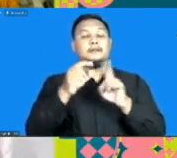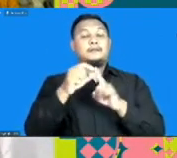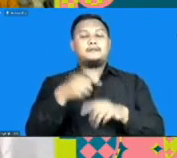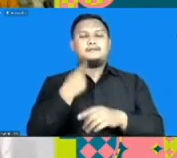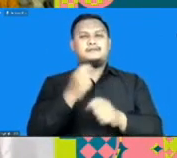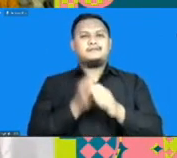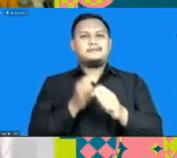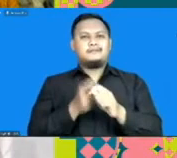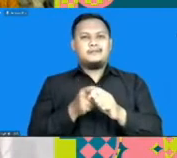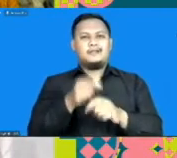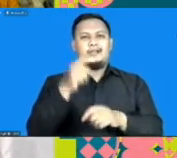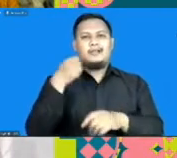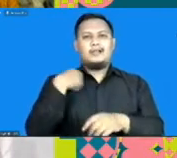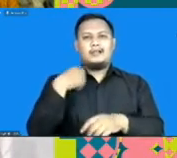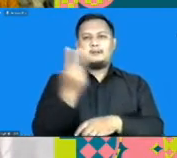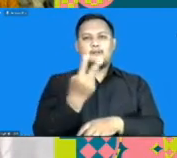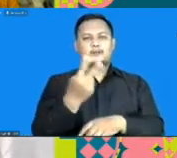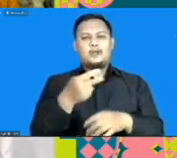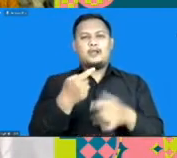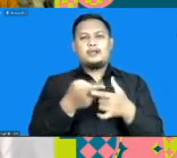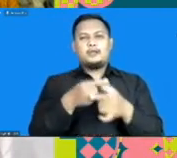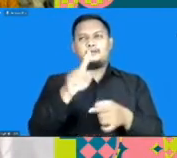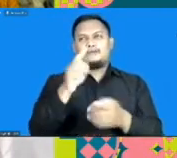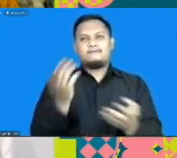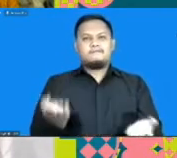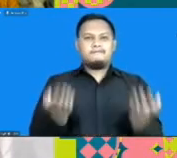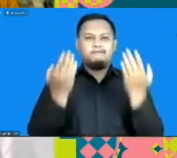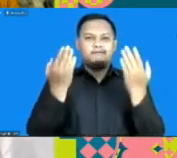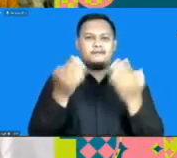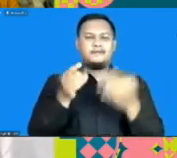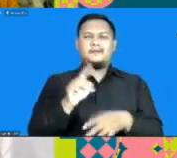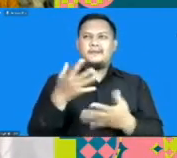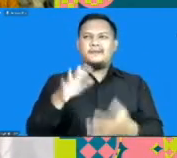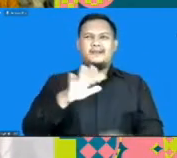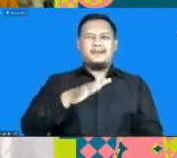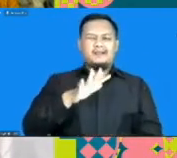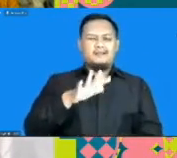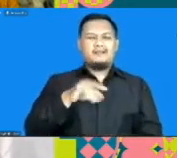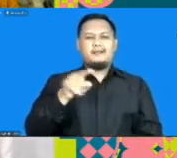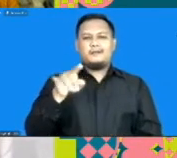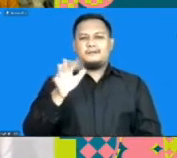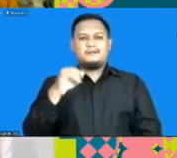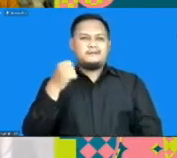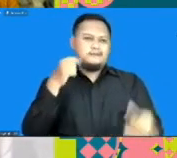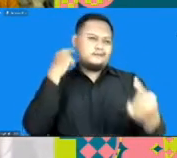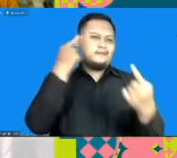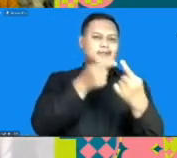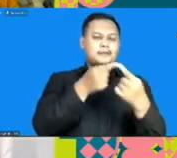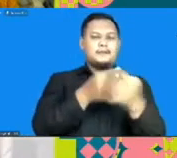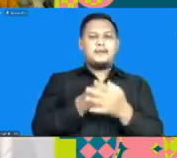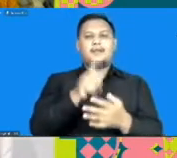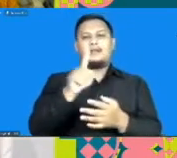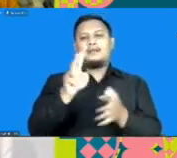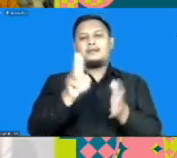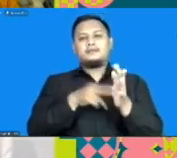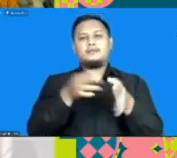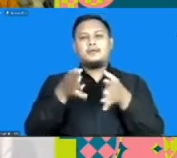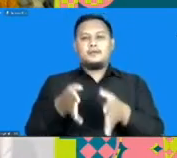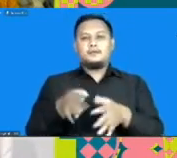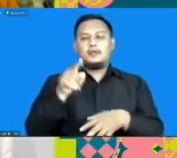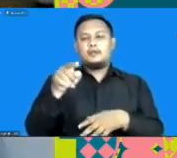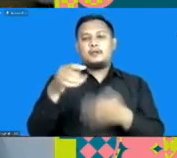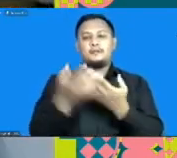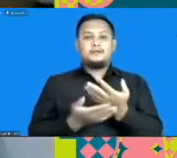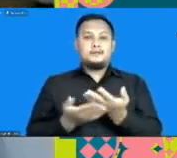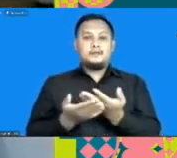both. Because sometimes system also cannot reach certain area. That is really personal judgment. So this is because I was working